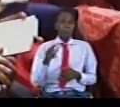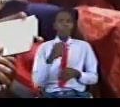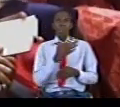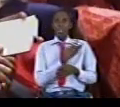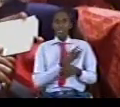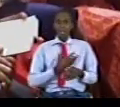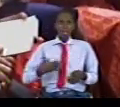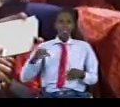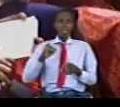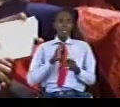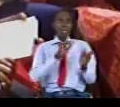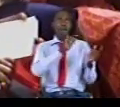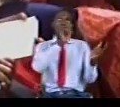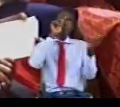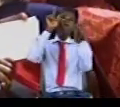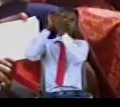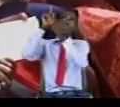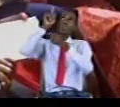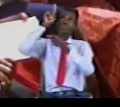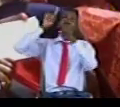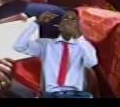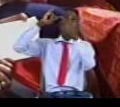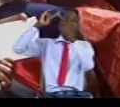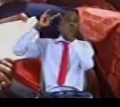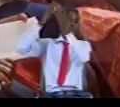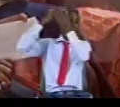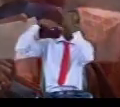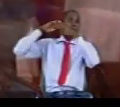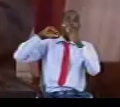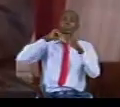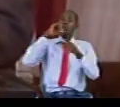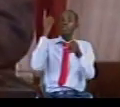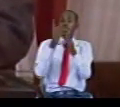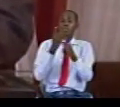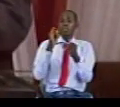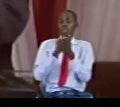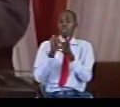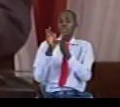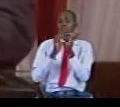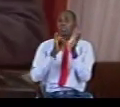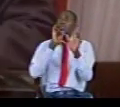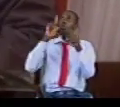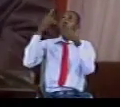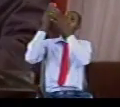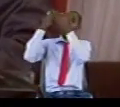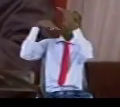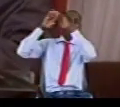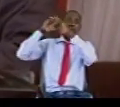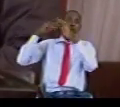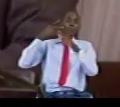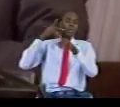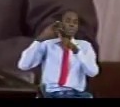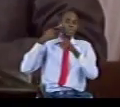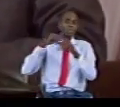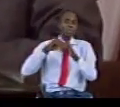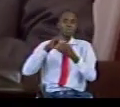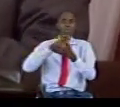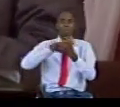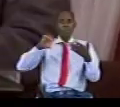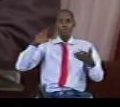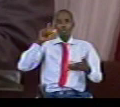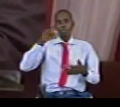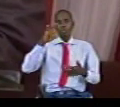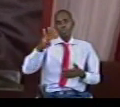thee. Going to heaven. But not just that was going to heaven. Look at verse 24 now. In verse 24, Father,